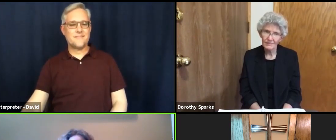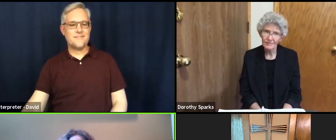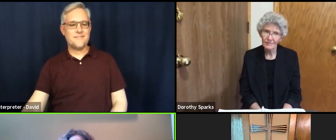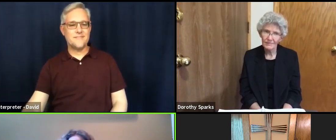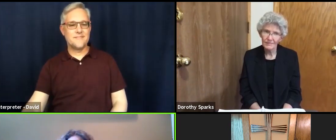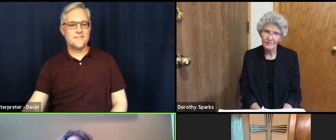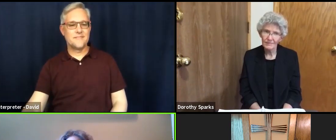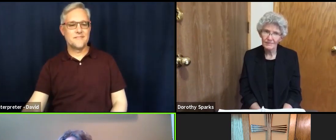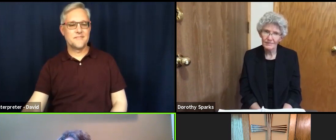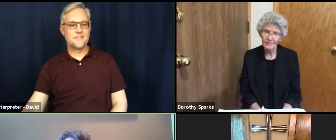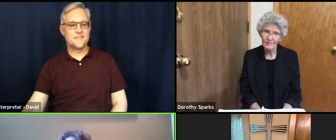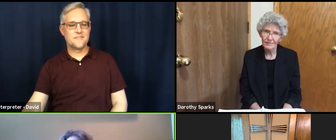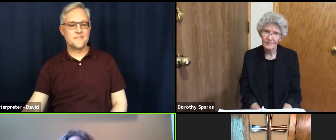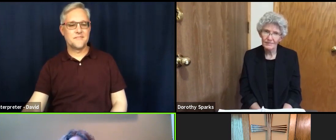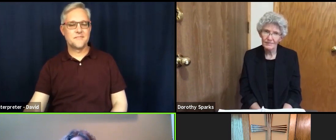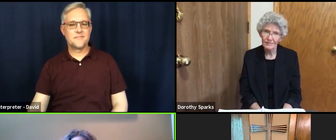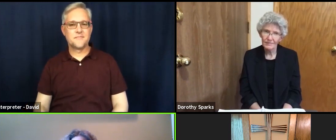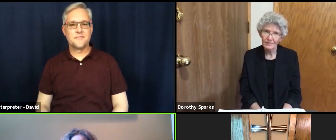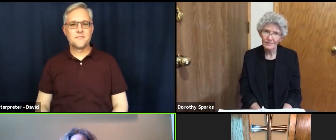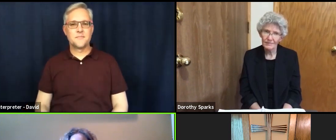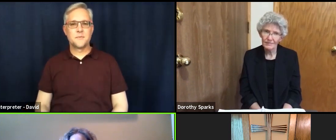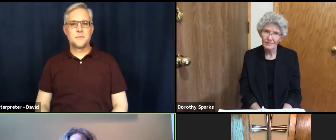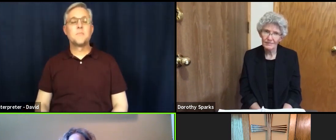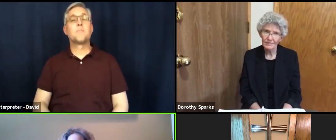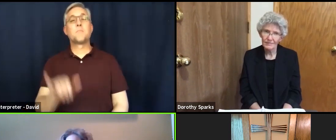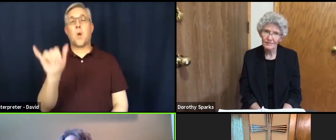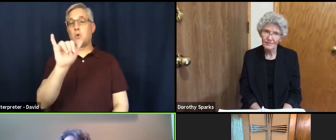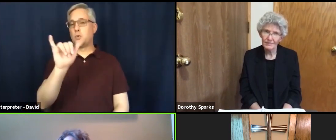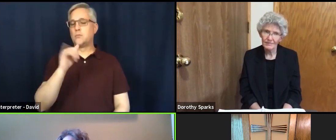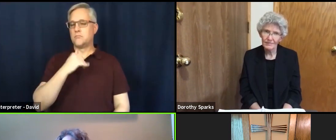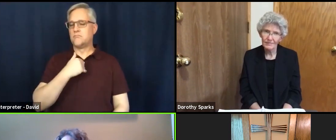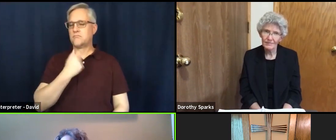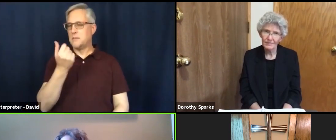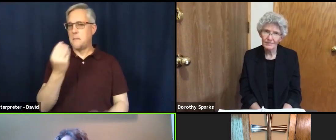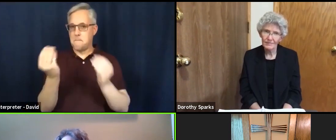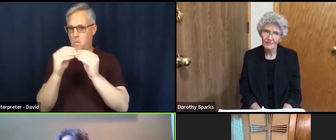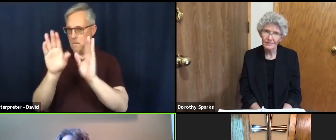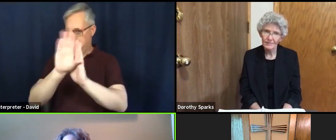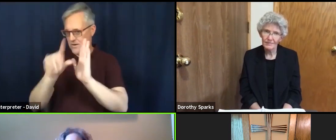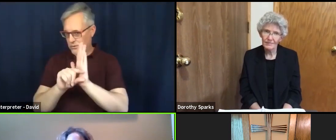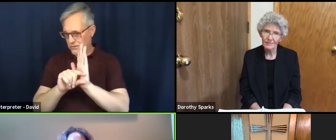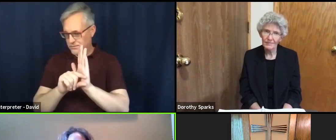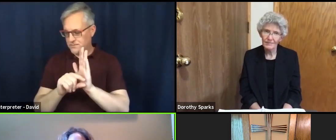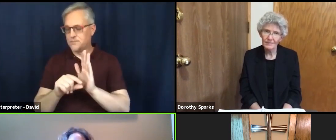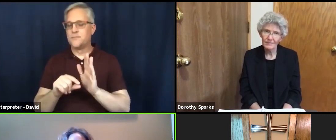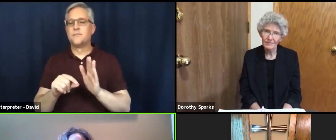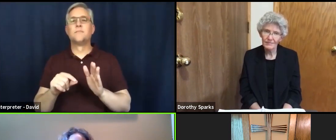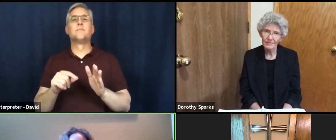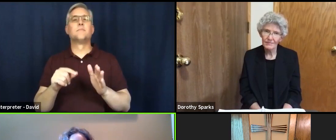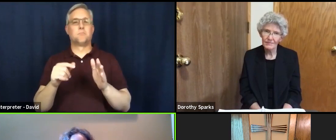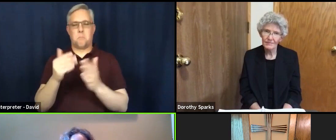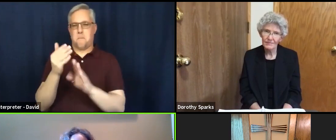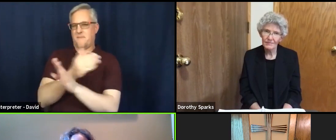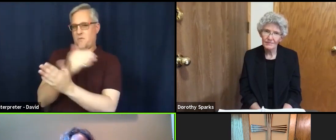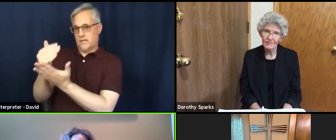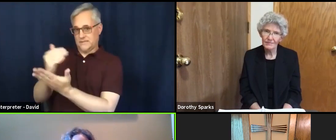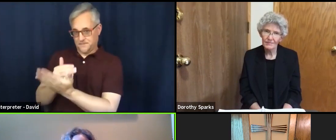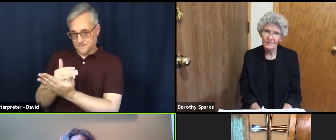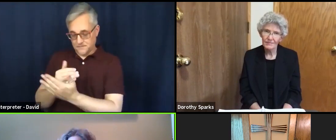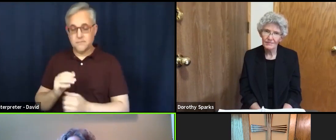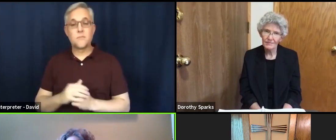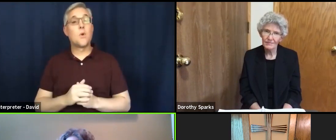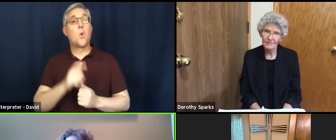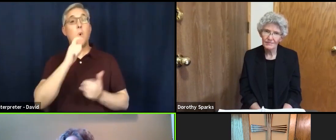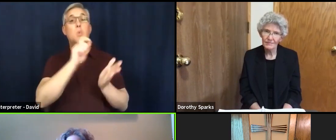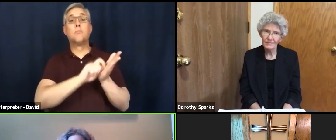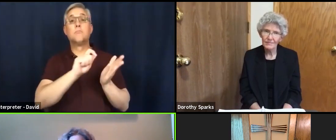Just a couple other things, background about Acts, and then we'll get into the story for today. Acts is written by the same